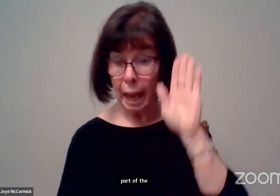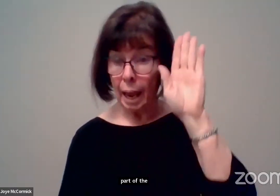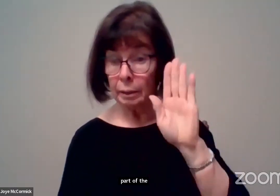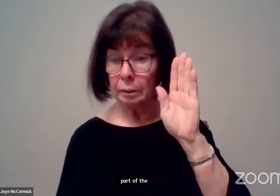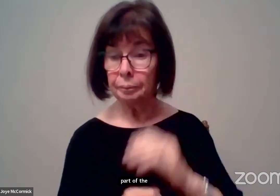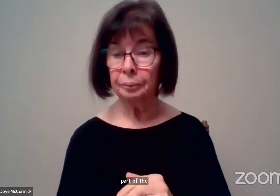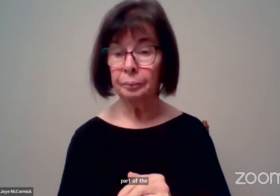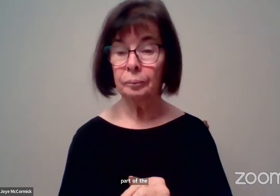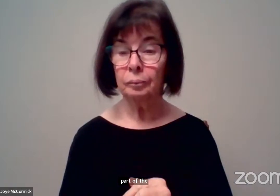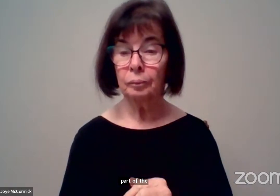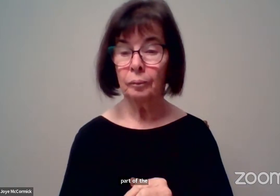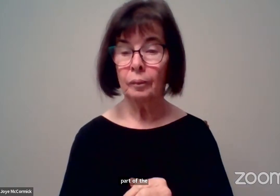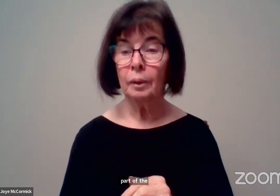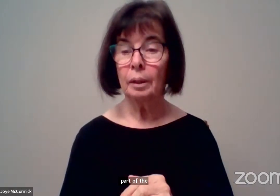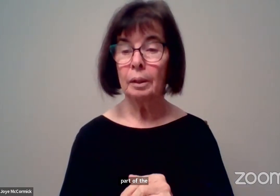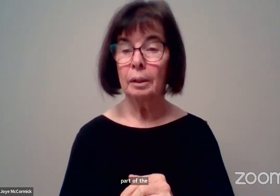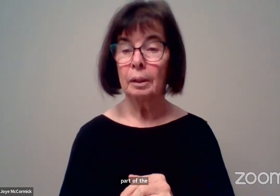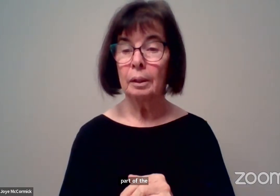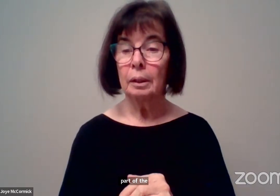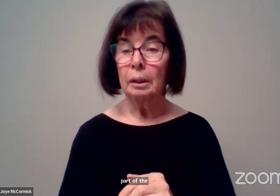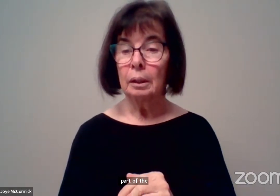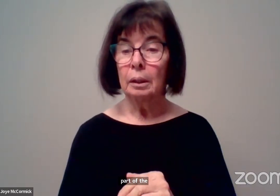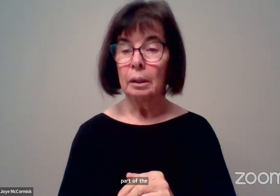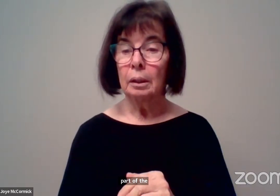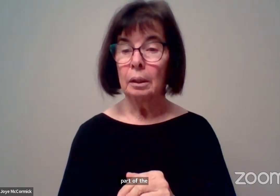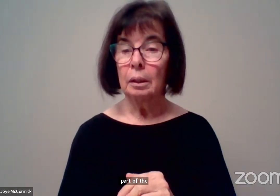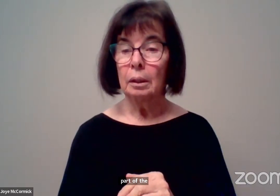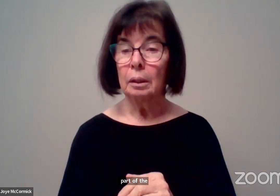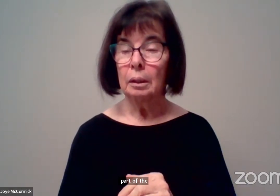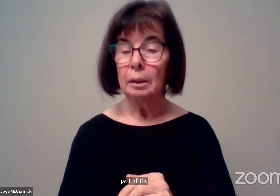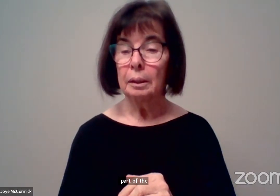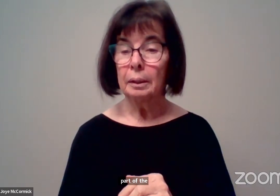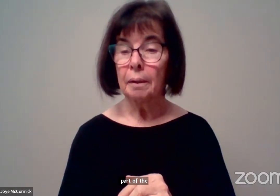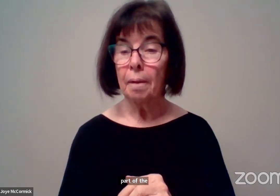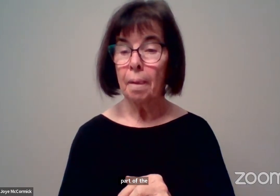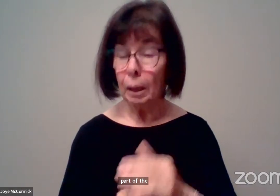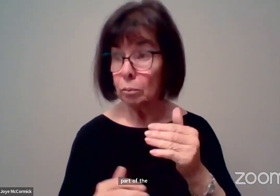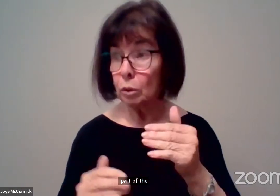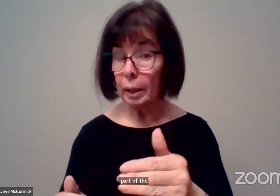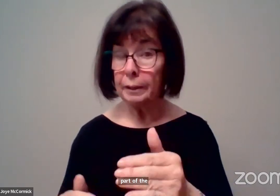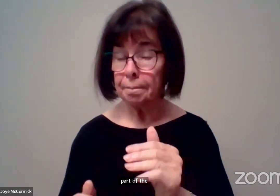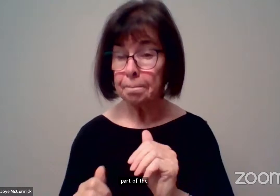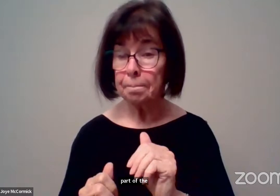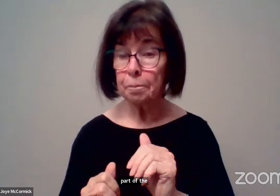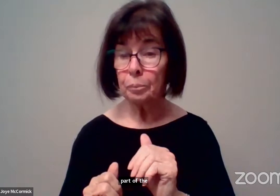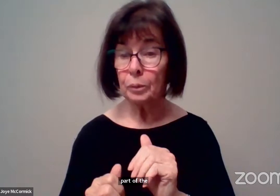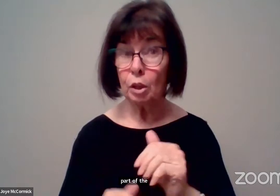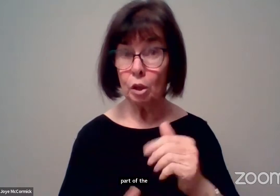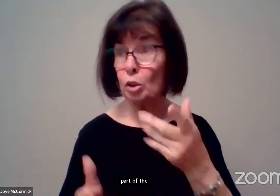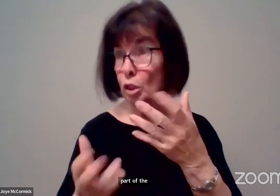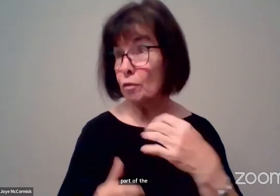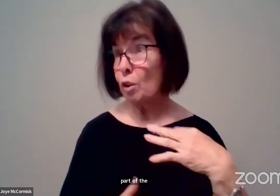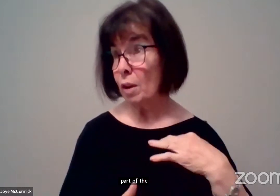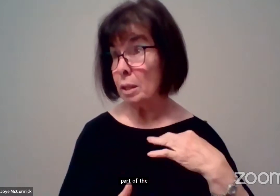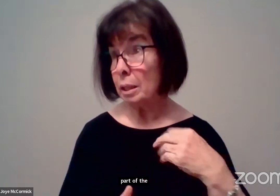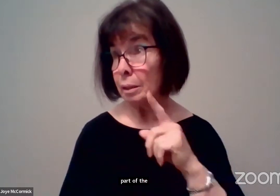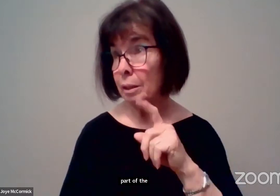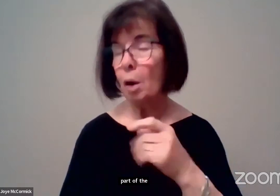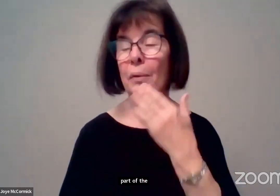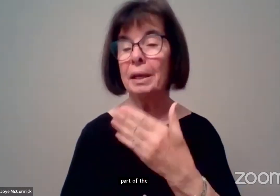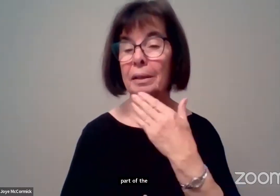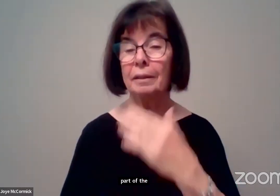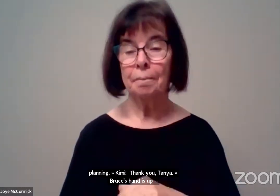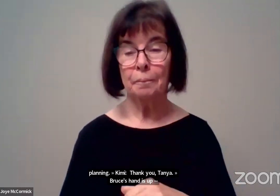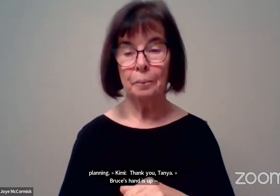Okay, Dr. Gach. Go ahead. Oh, okay, as a volunteer? Thank you. How is